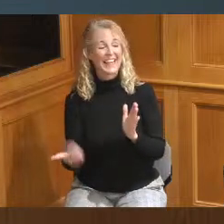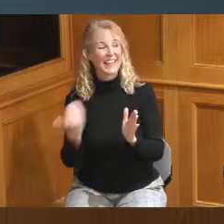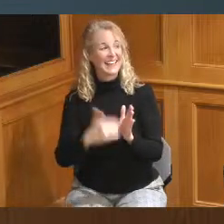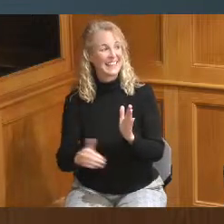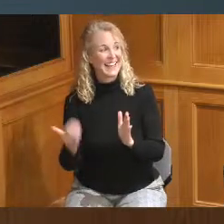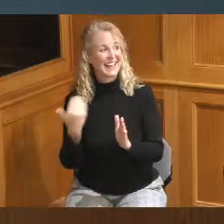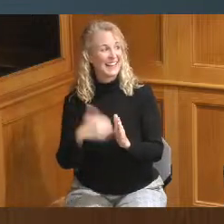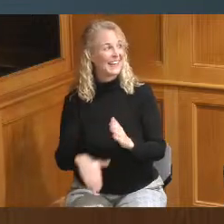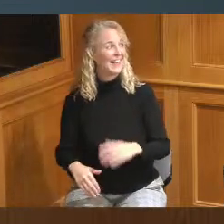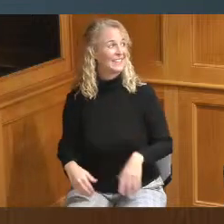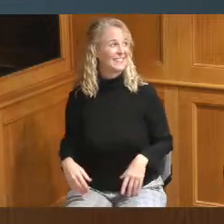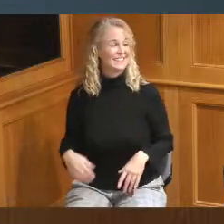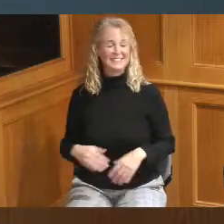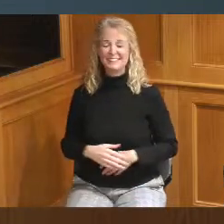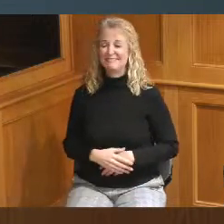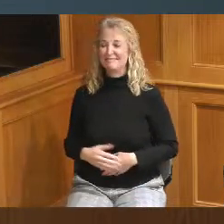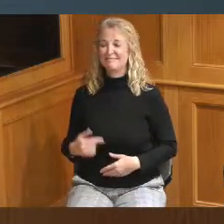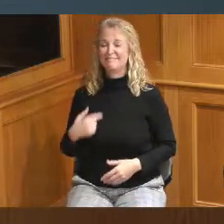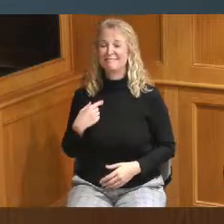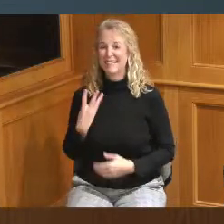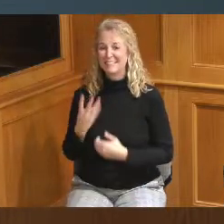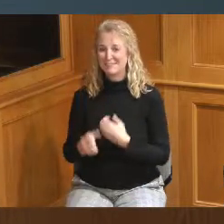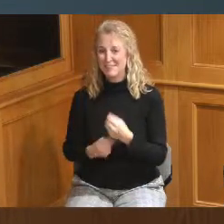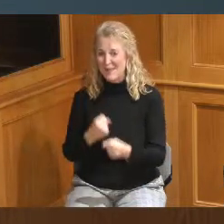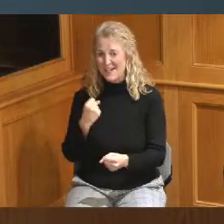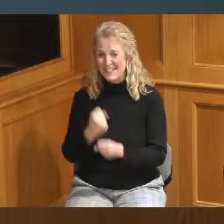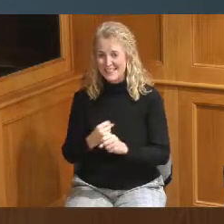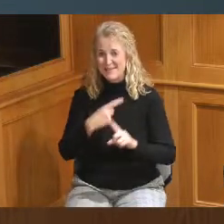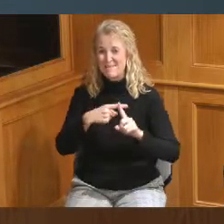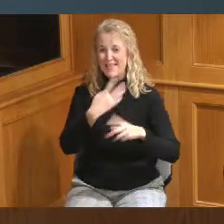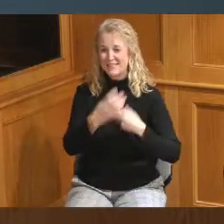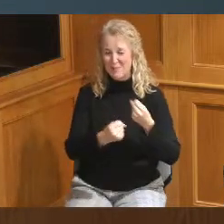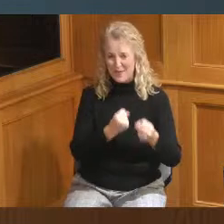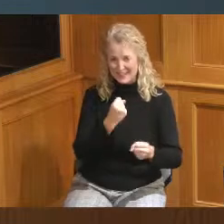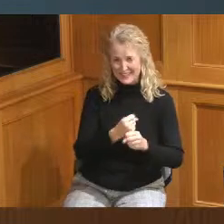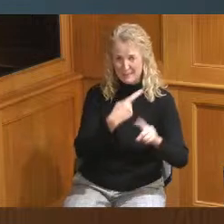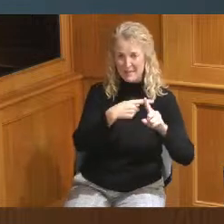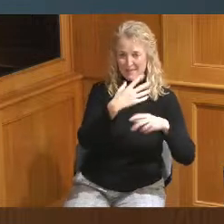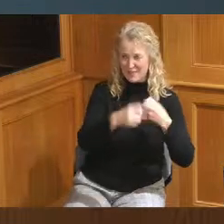saying we're going beyond. It's a 4 year plus 4. But that locks us into